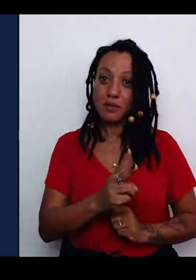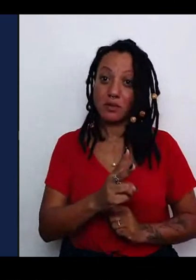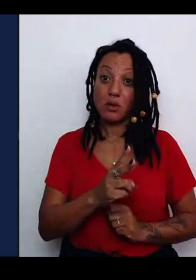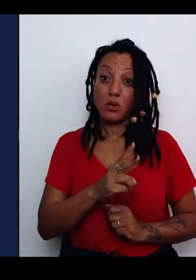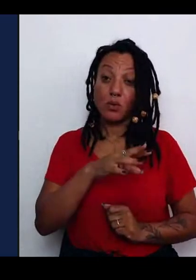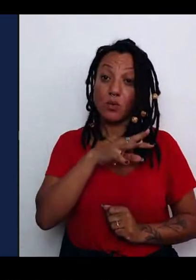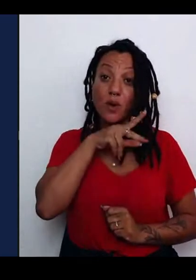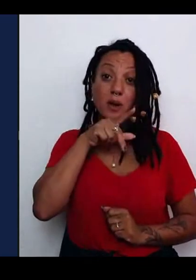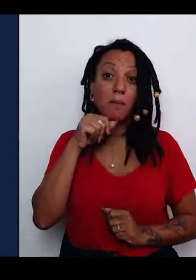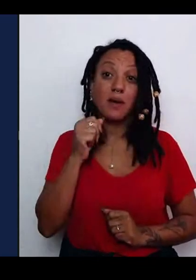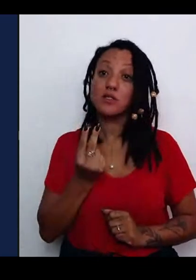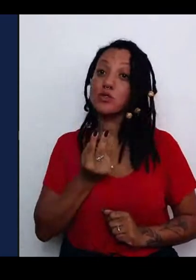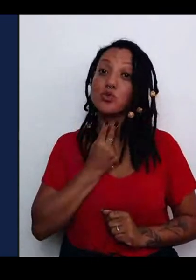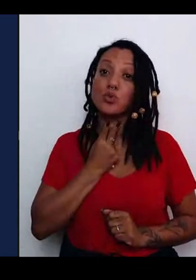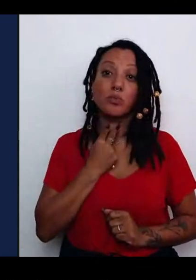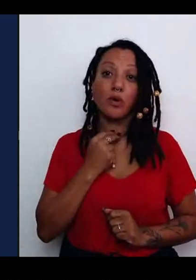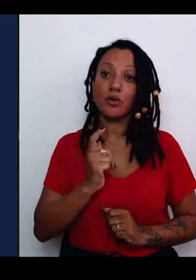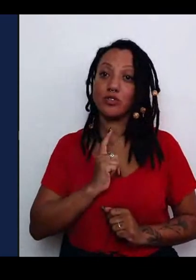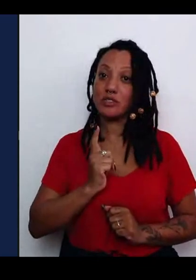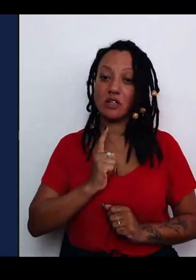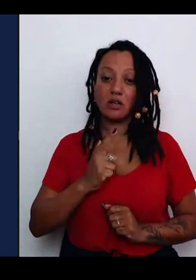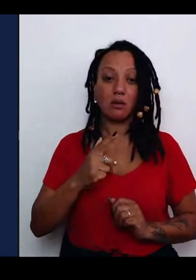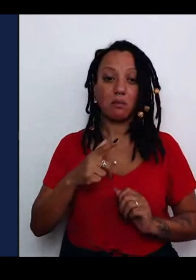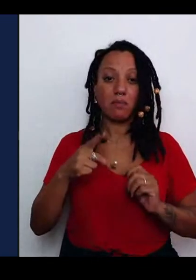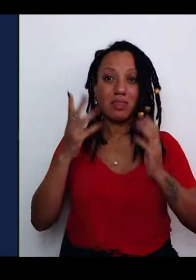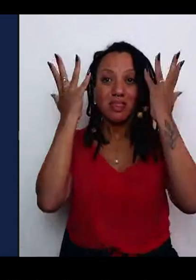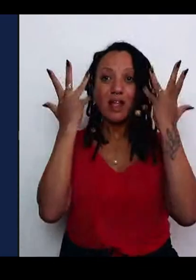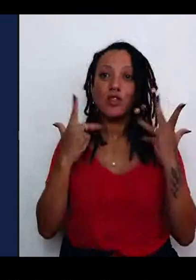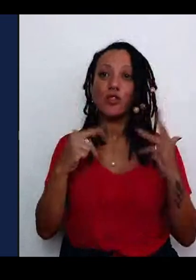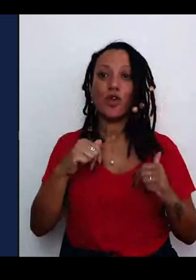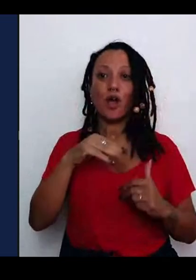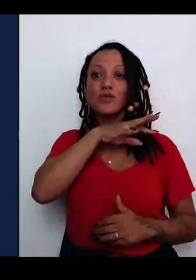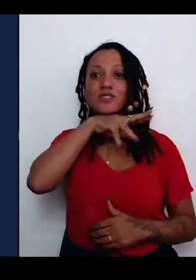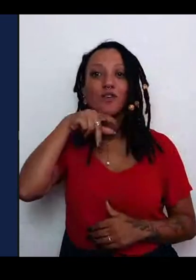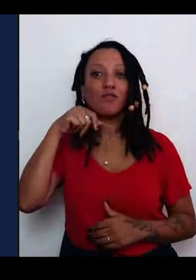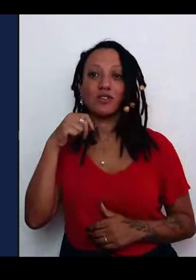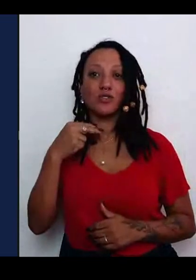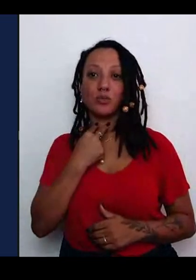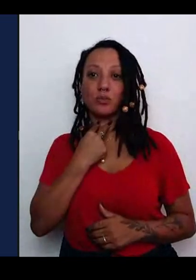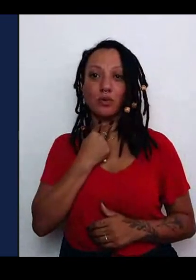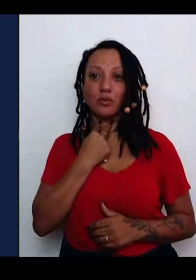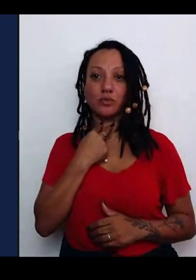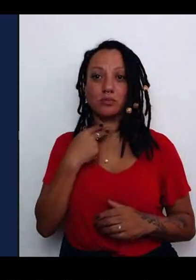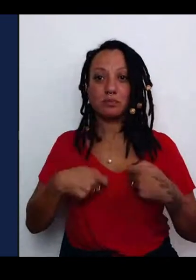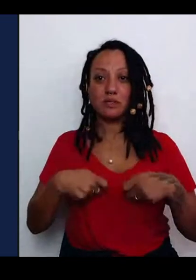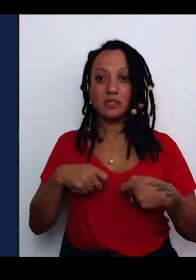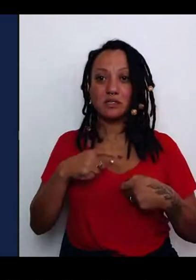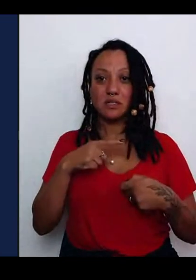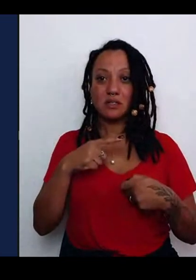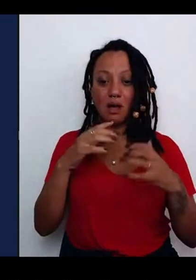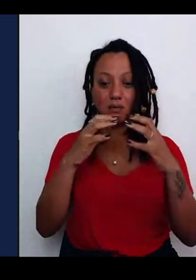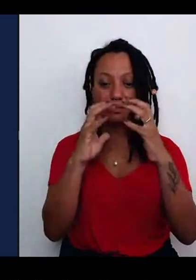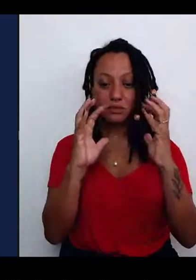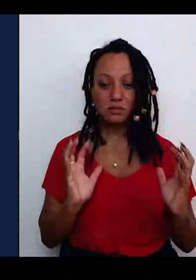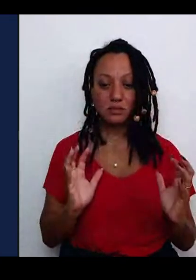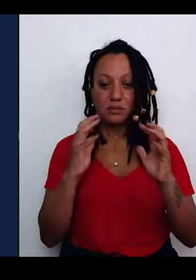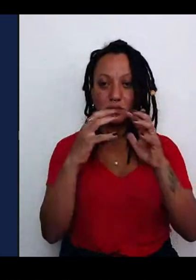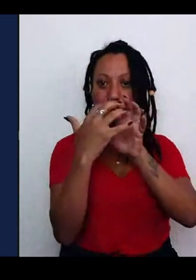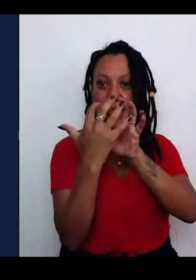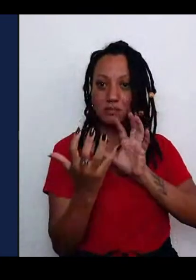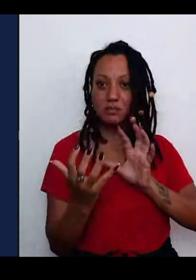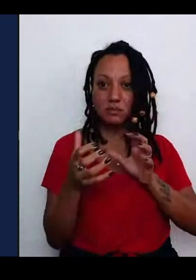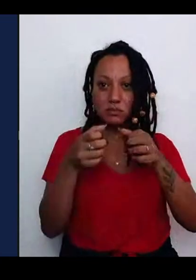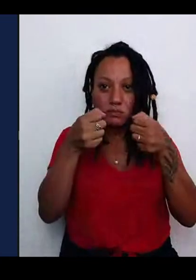behaviors they're forced not only to remain behind bars but also to be exhibited as those who remained behind